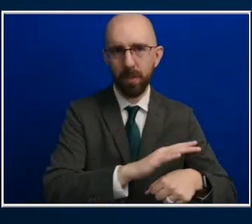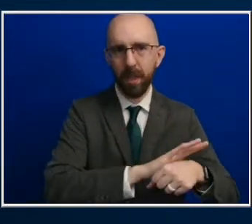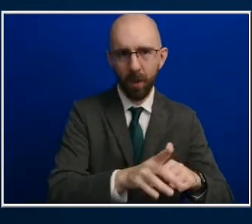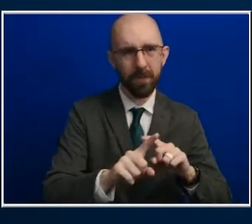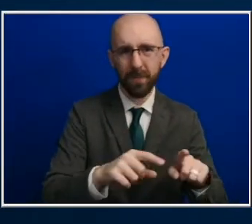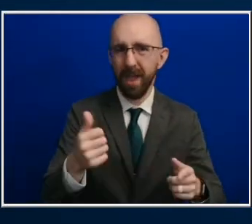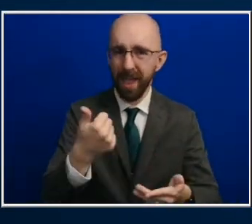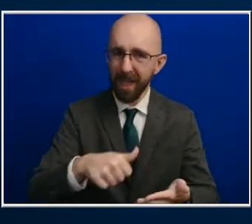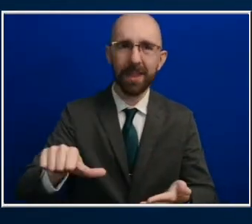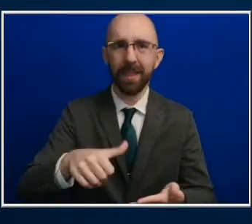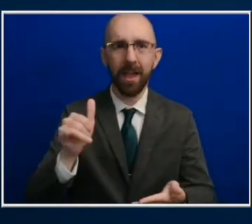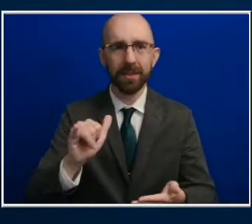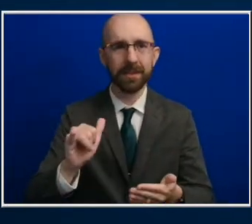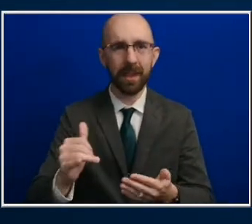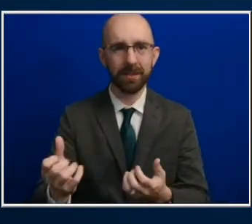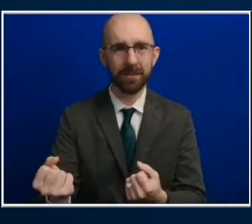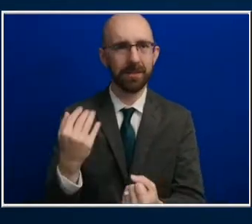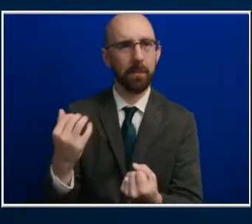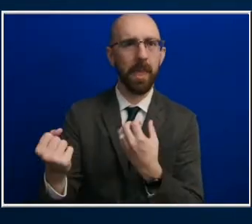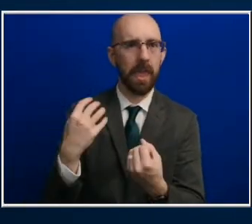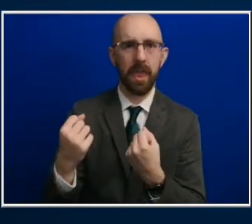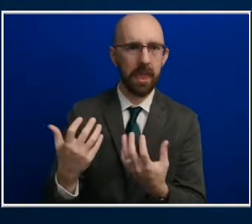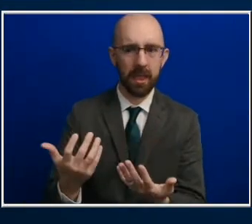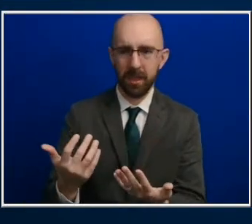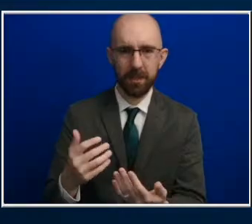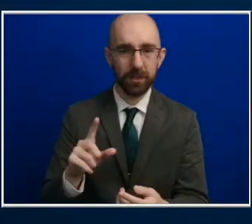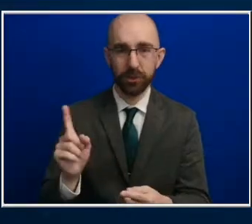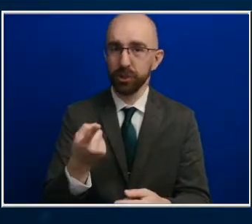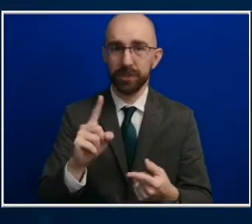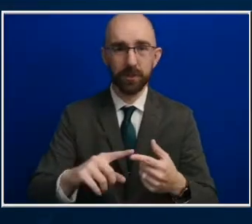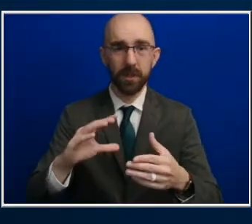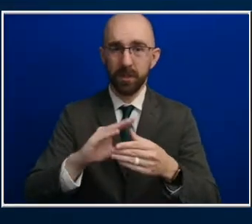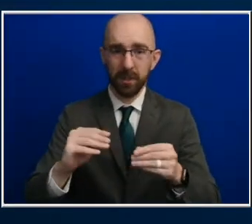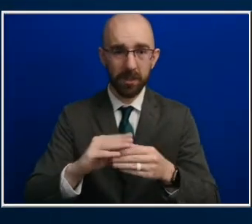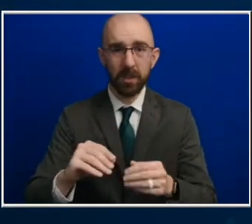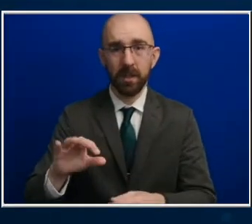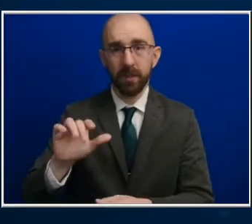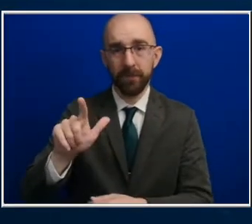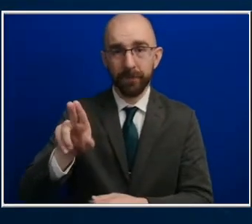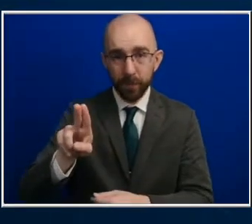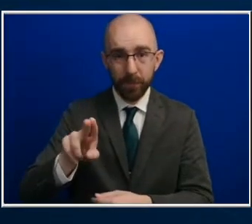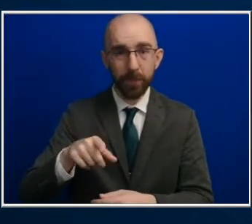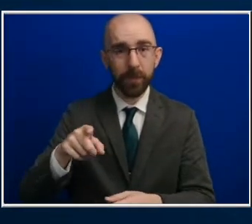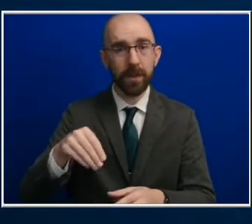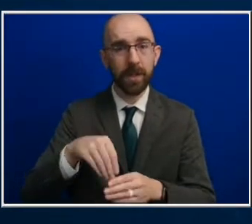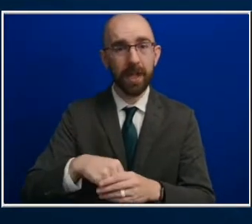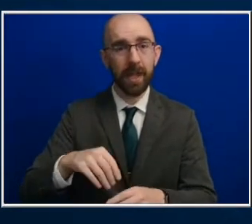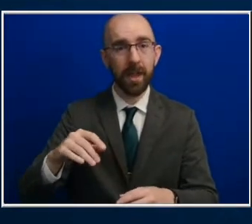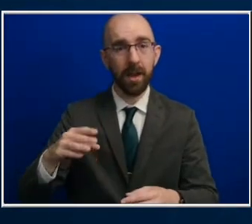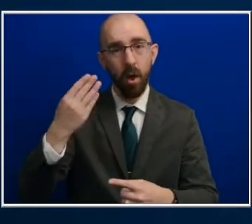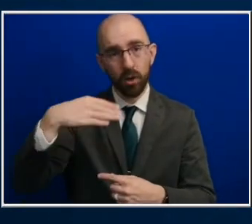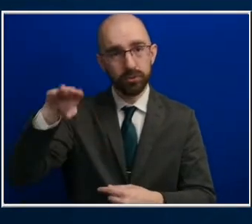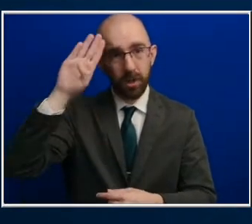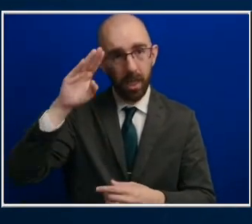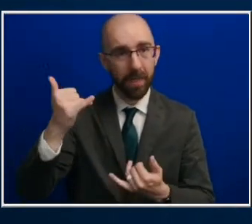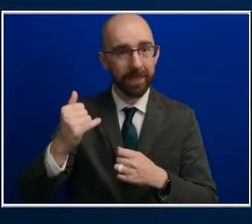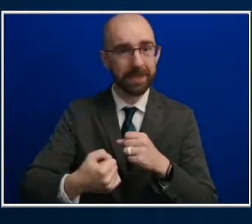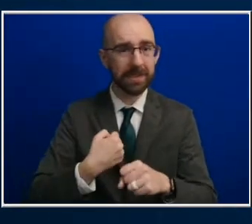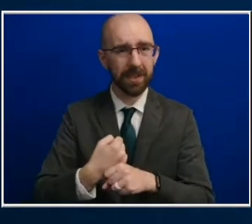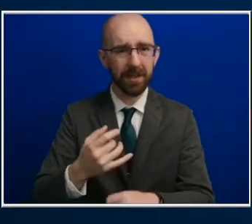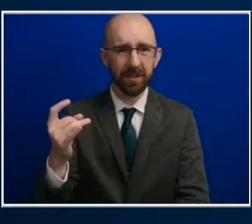coming at us. Just to say out loud, the influenza season down in Australia this year was extremely